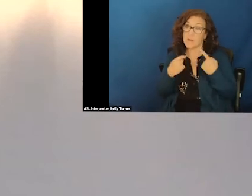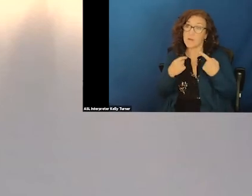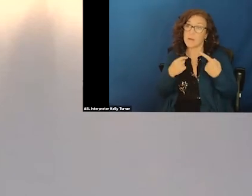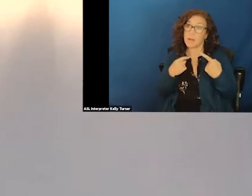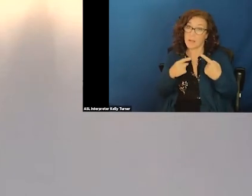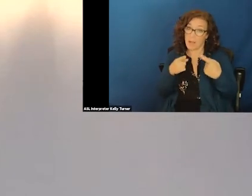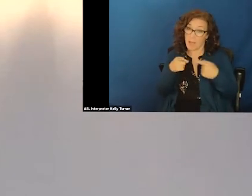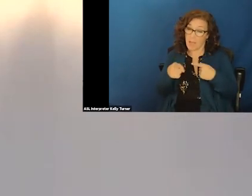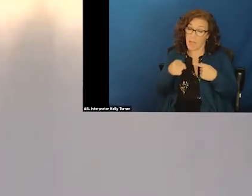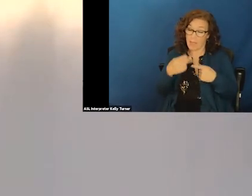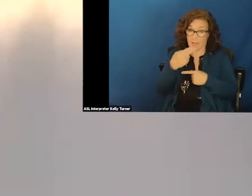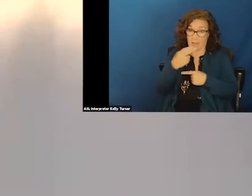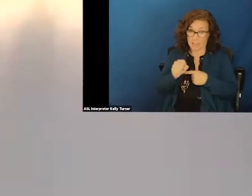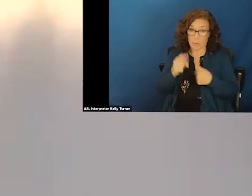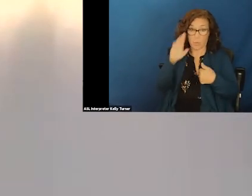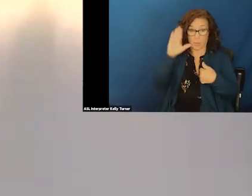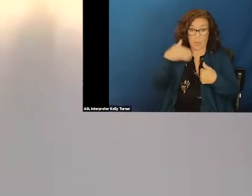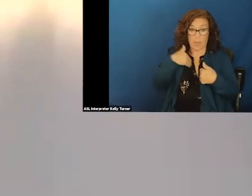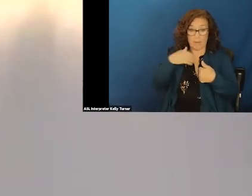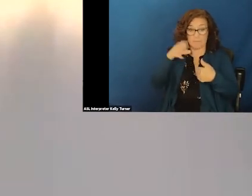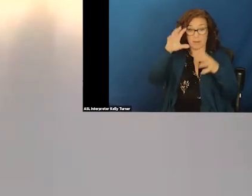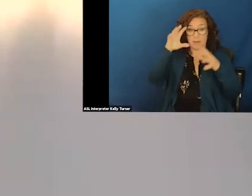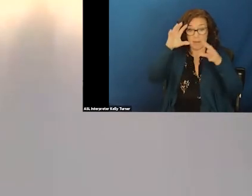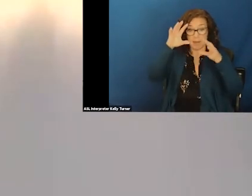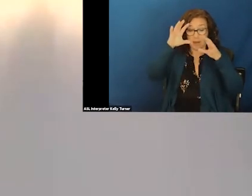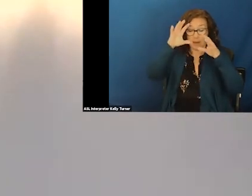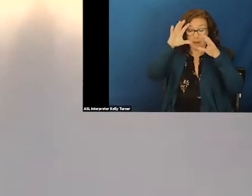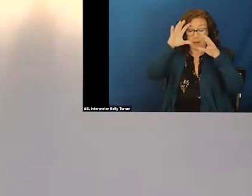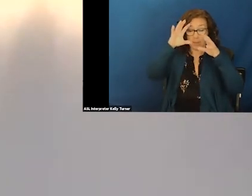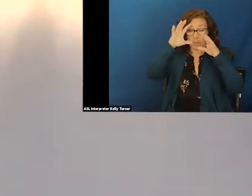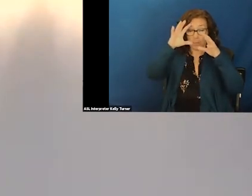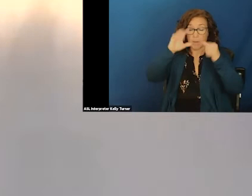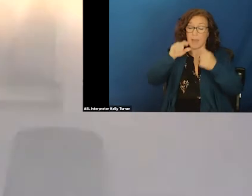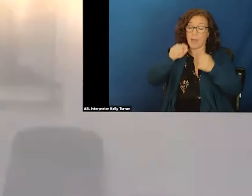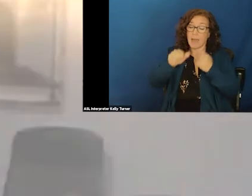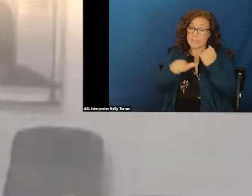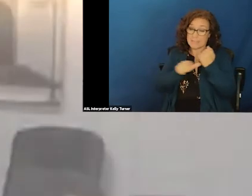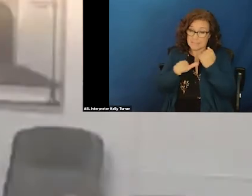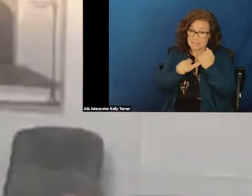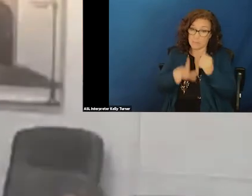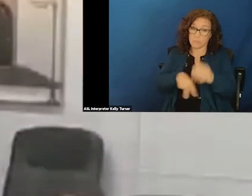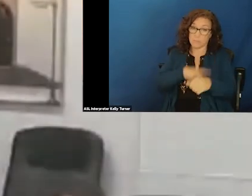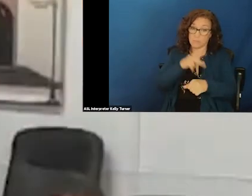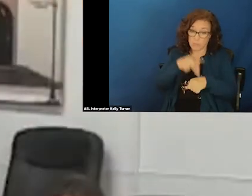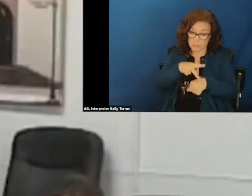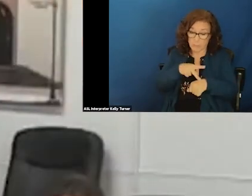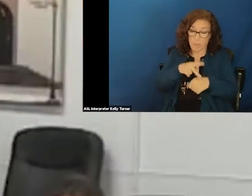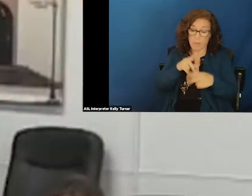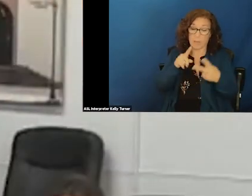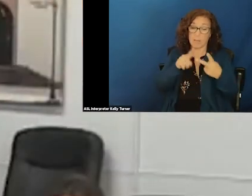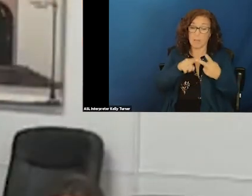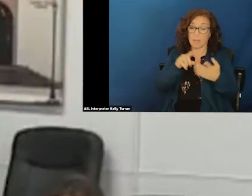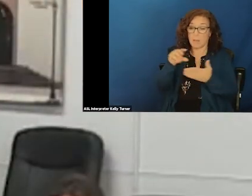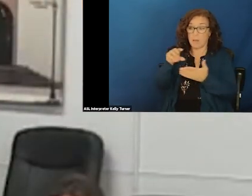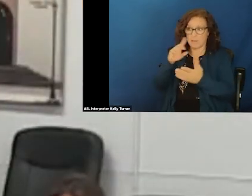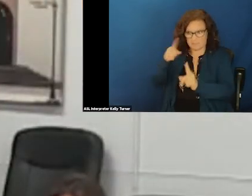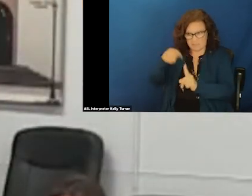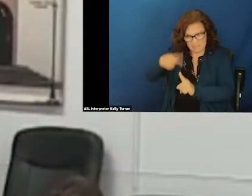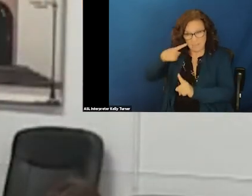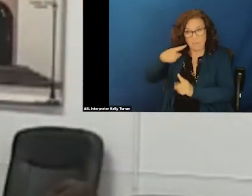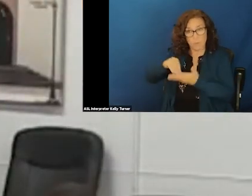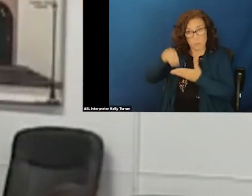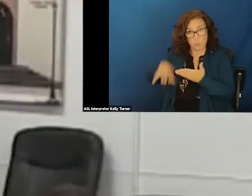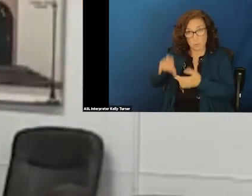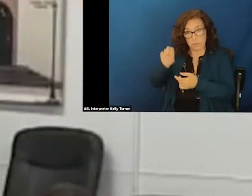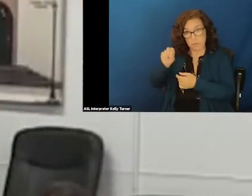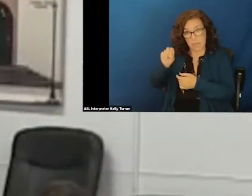job descriptions. That's correct, and we'll hire that position specifically for those details